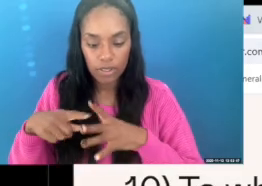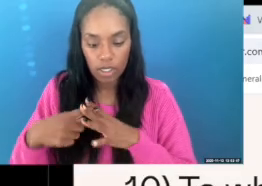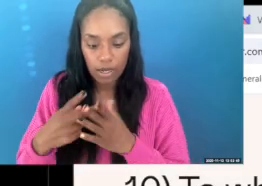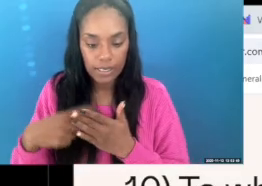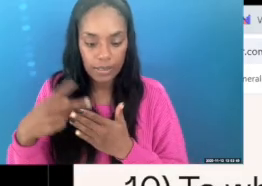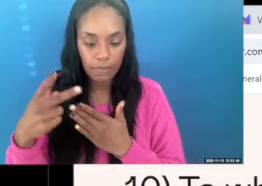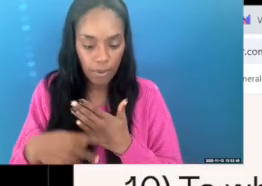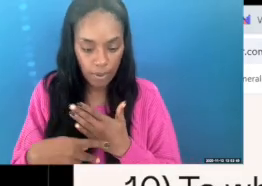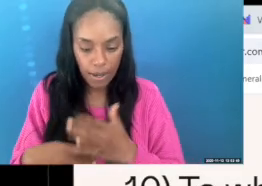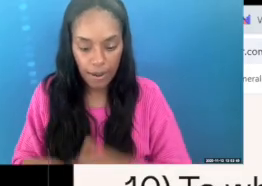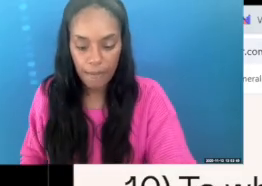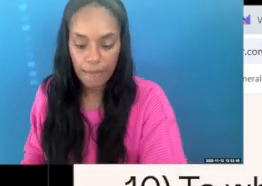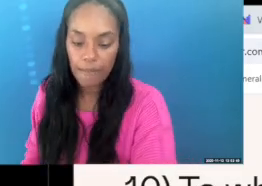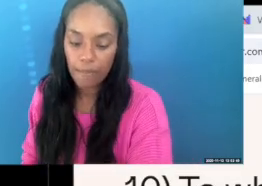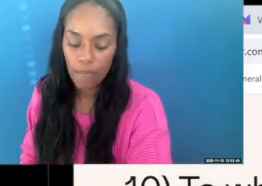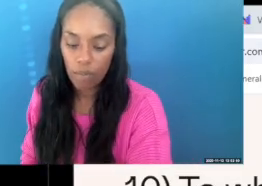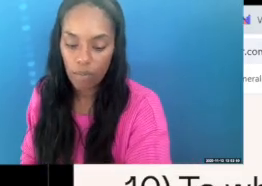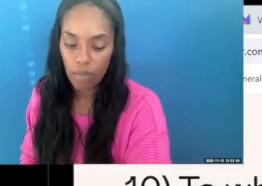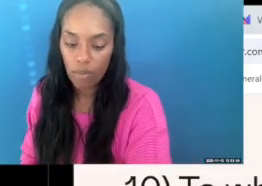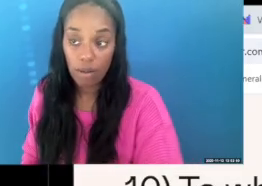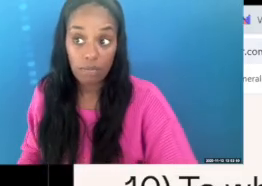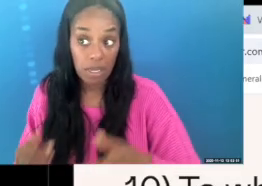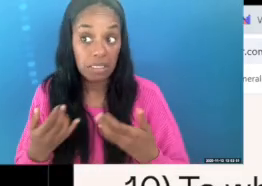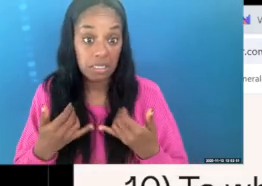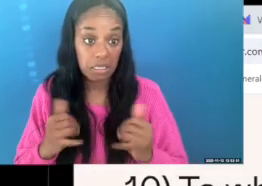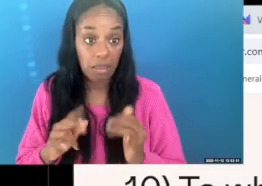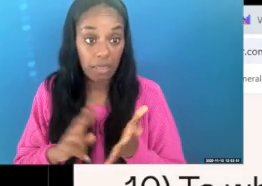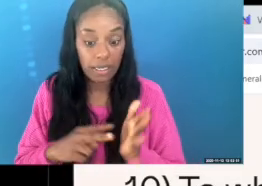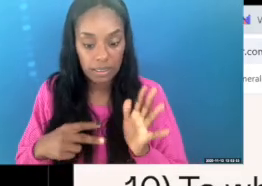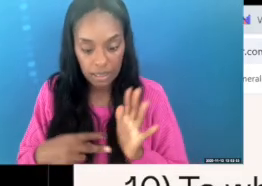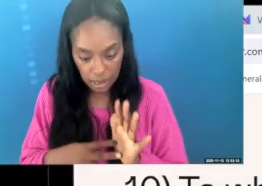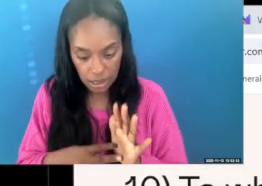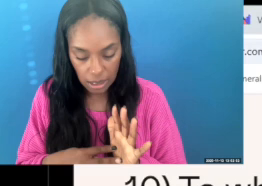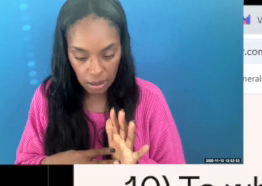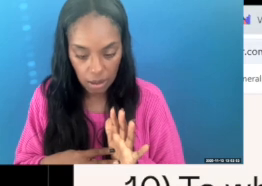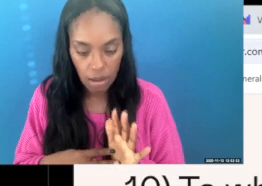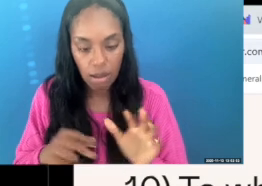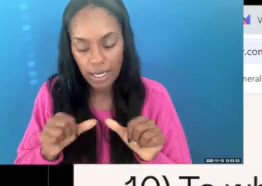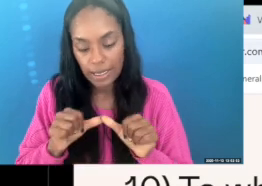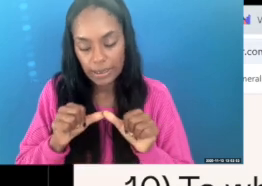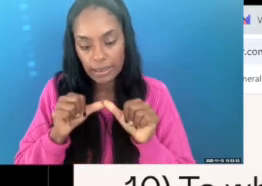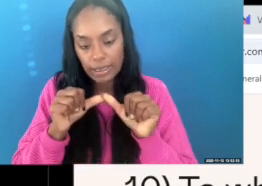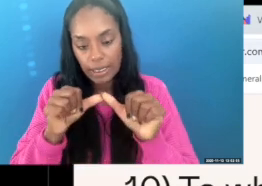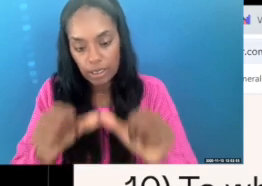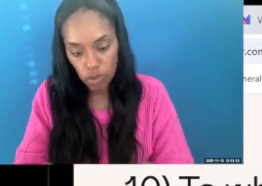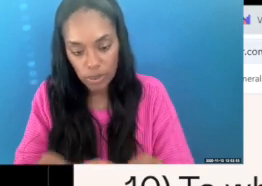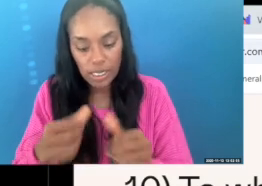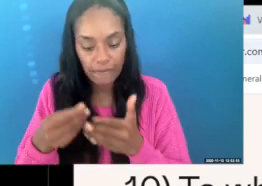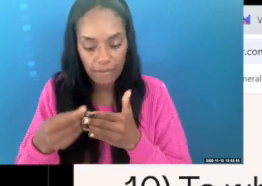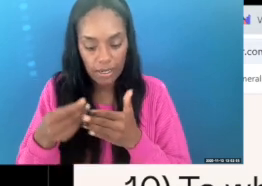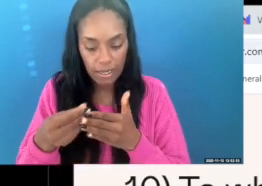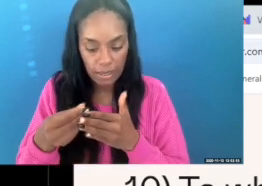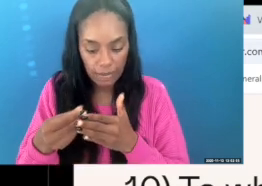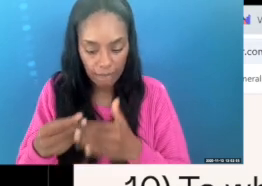folks about that might not have been with us for that long in HVIP's history. HVIP started as a